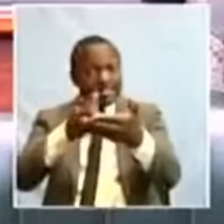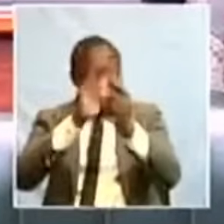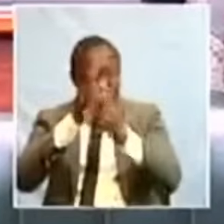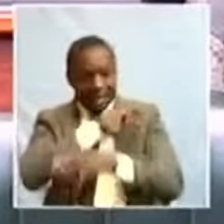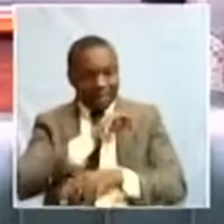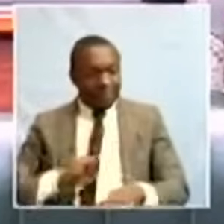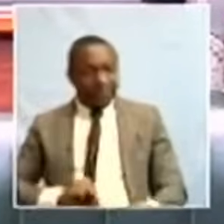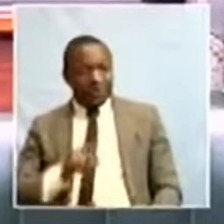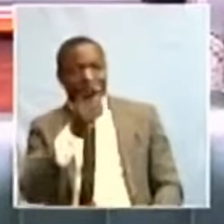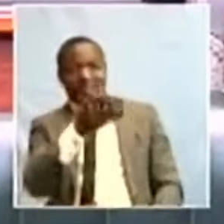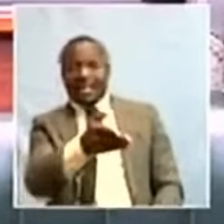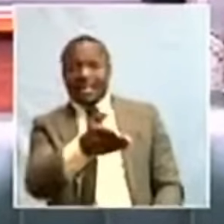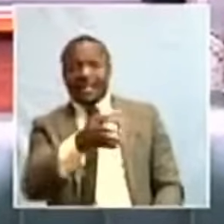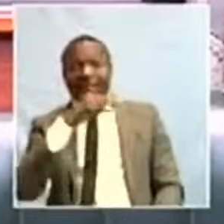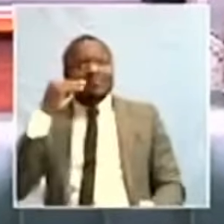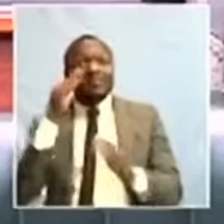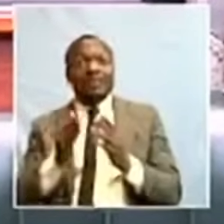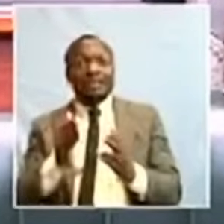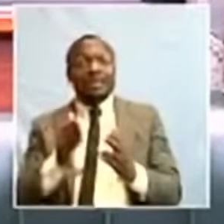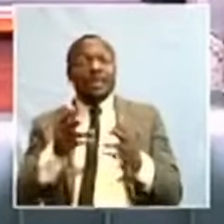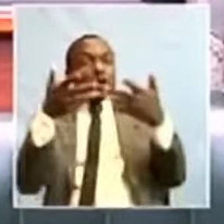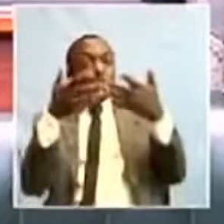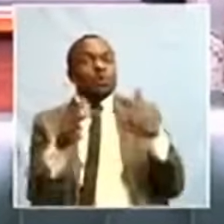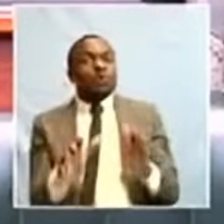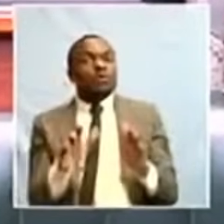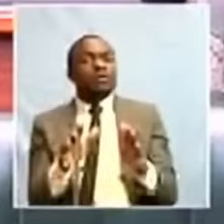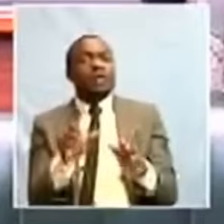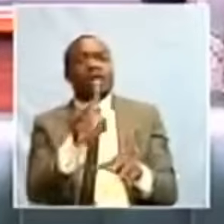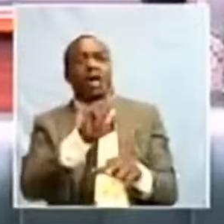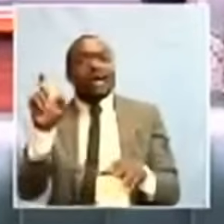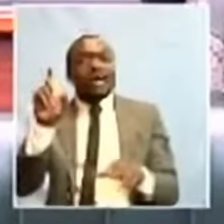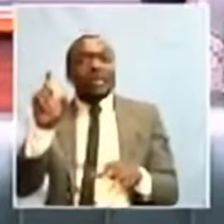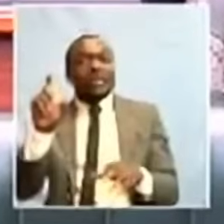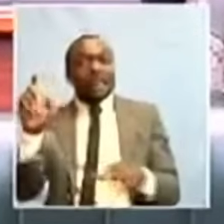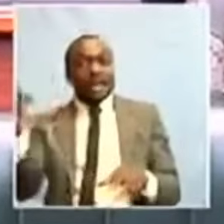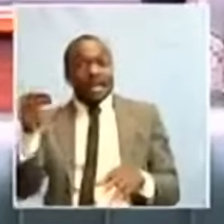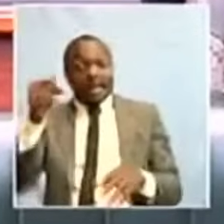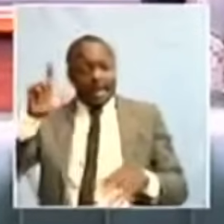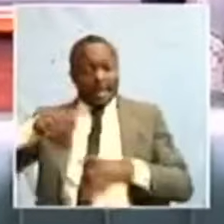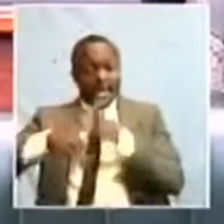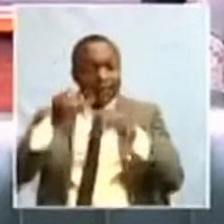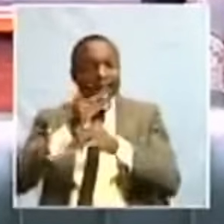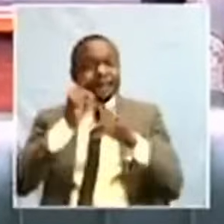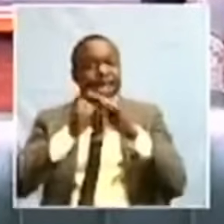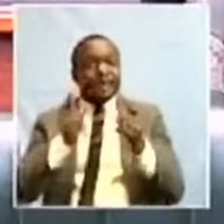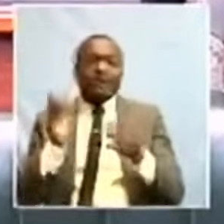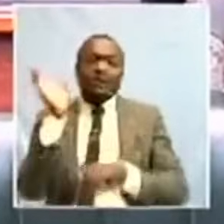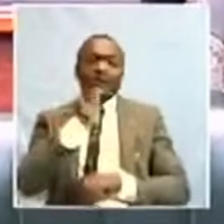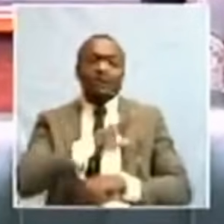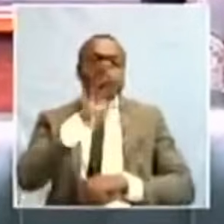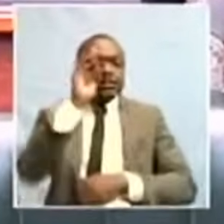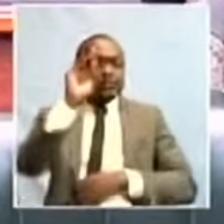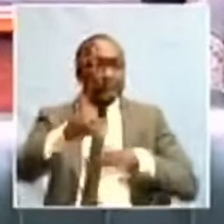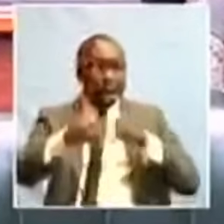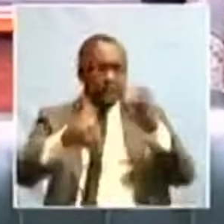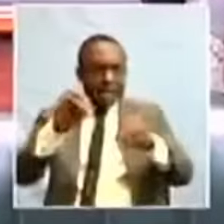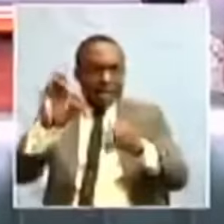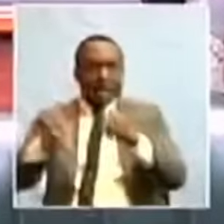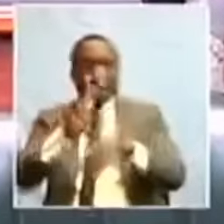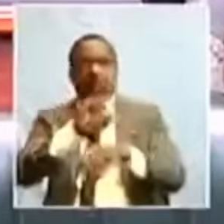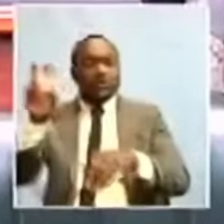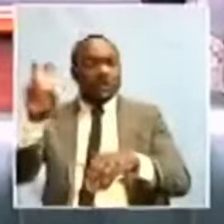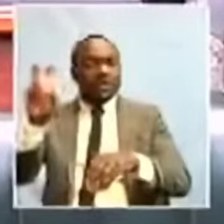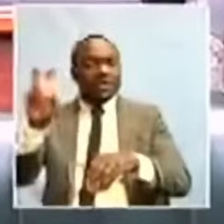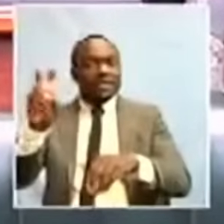farmer. He lost 100 hectares last year, but he has already planted 200